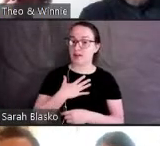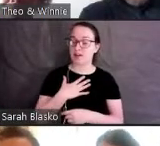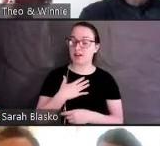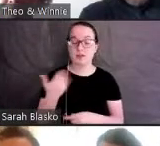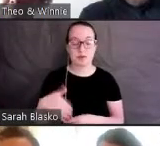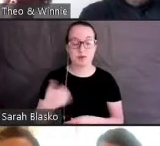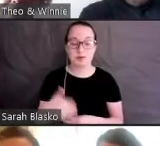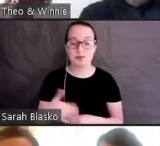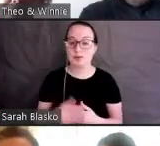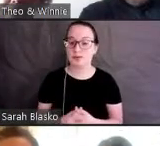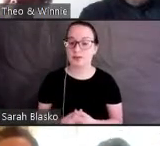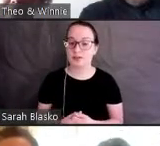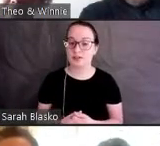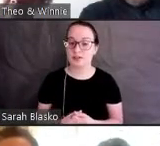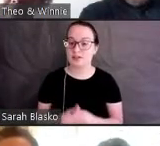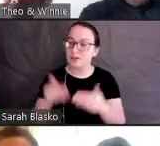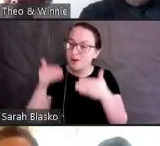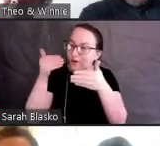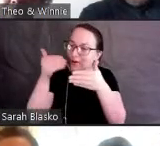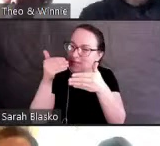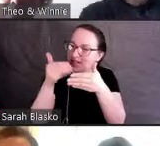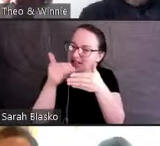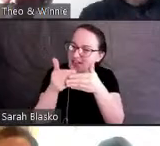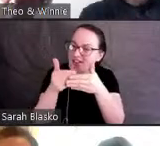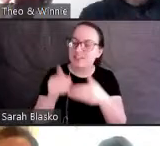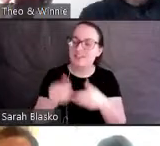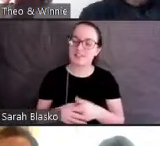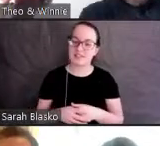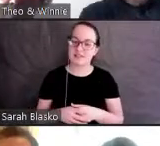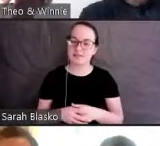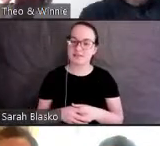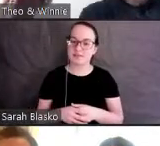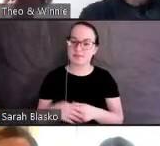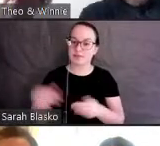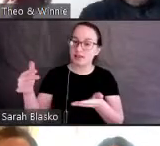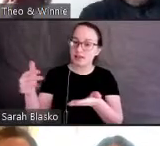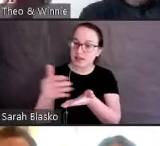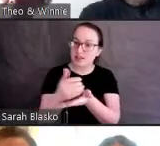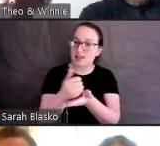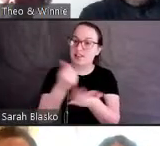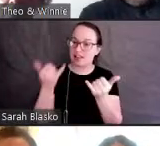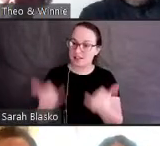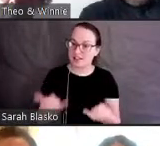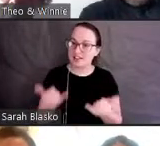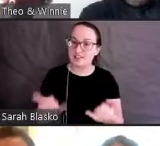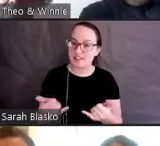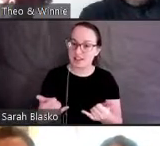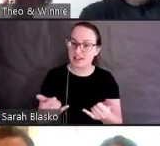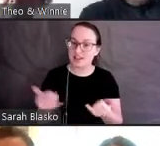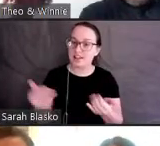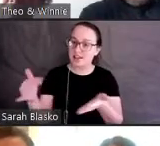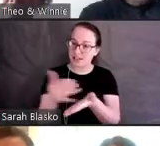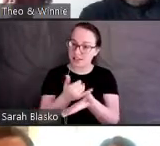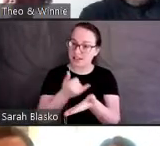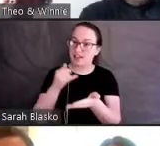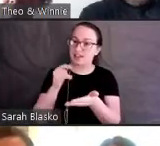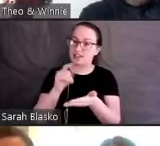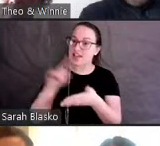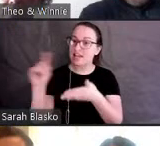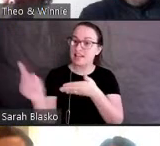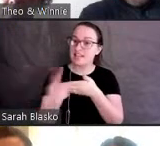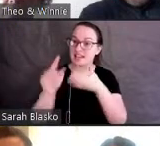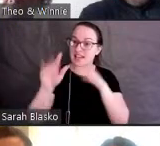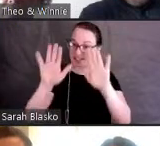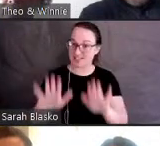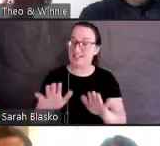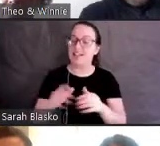We're almost there. And so we'll collect dollars today, and we'll collect dollars next Sunday. And then next